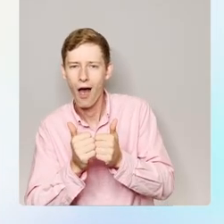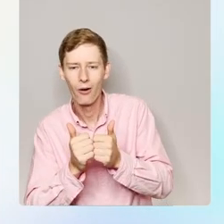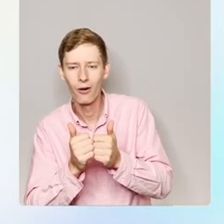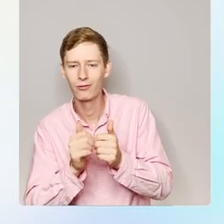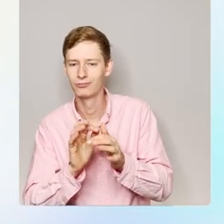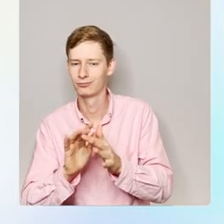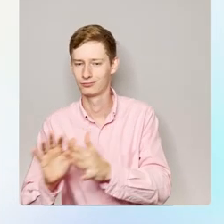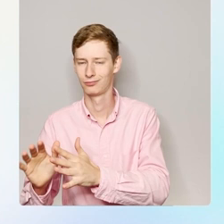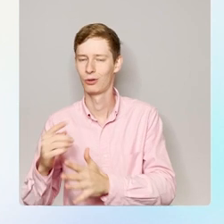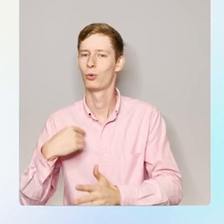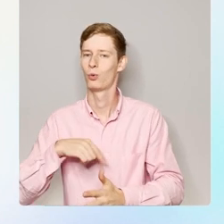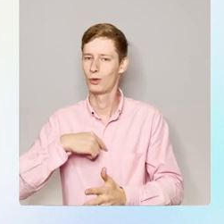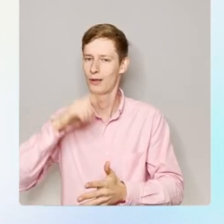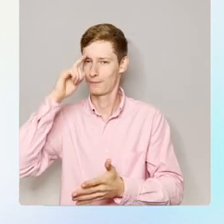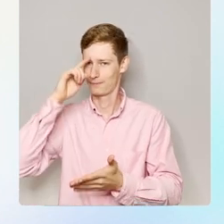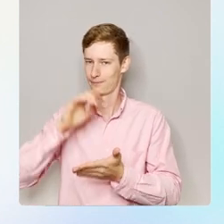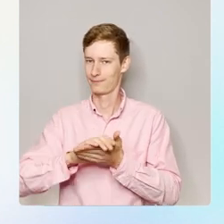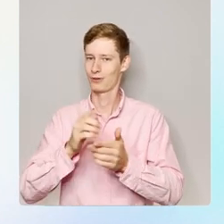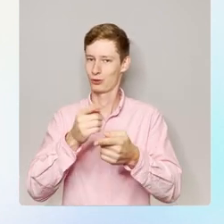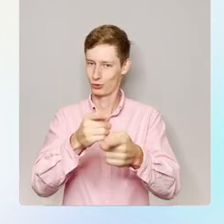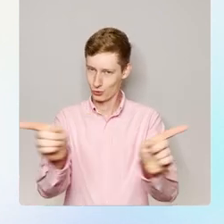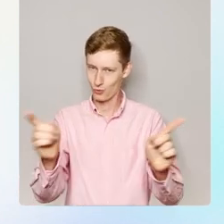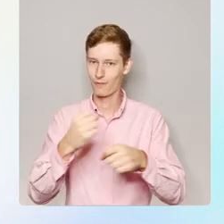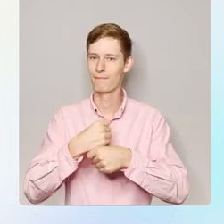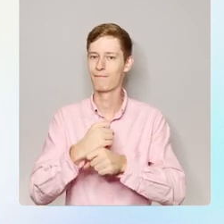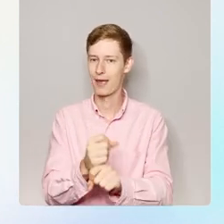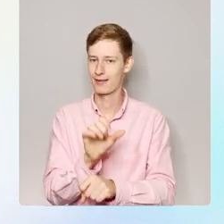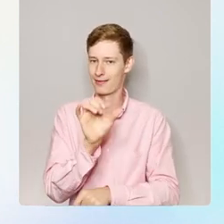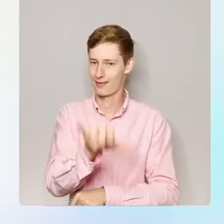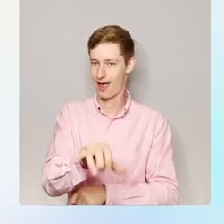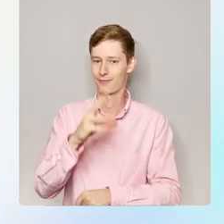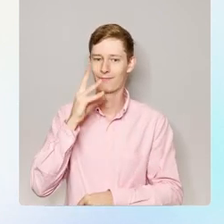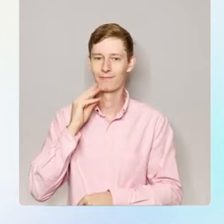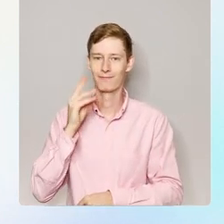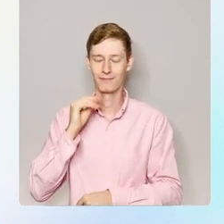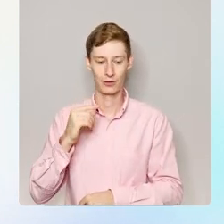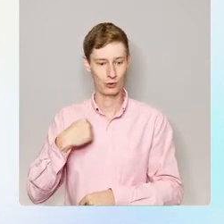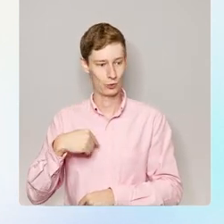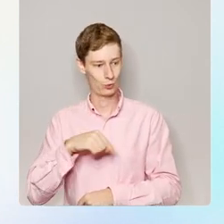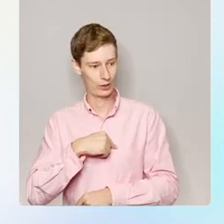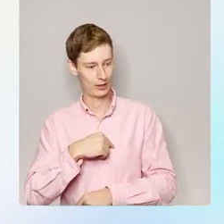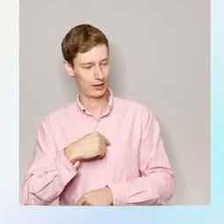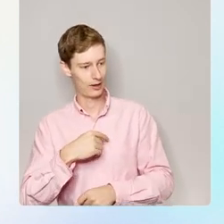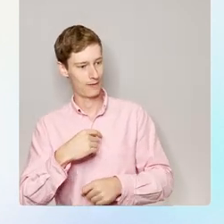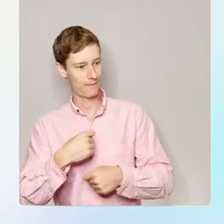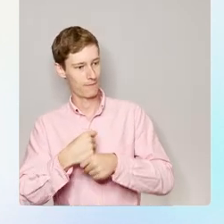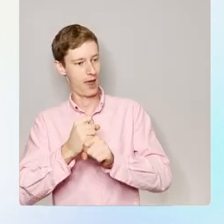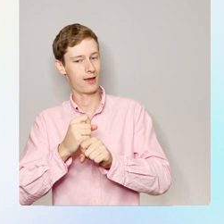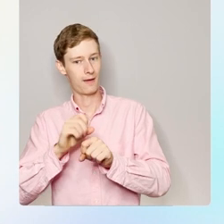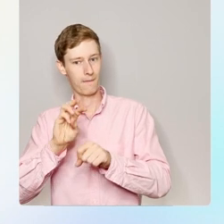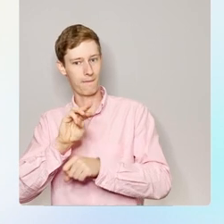and you are building those experiences that paved the way for all of us to make the metaverse real.